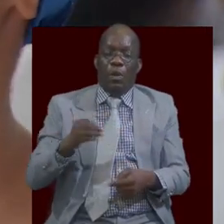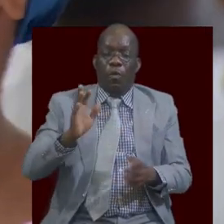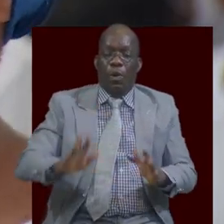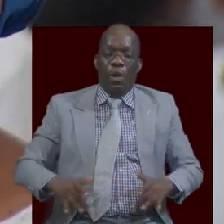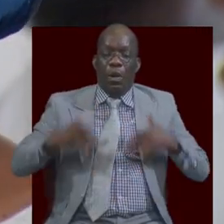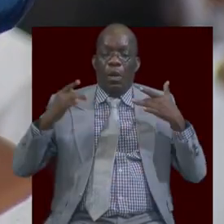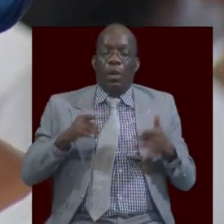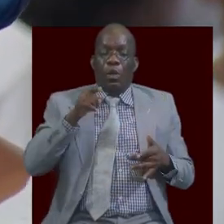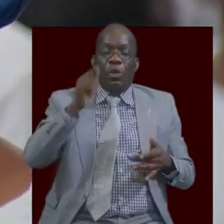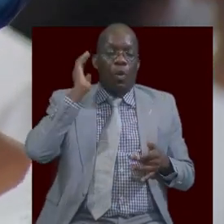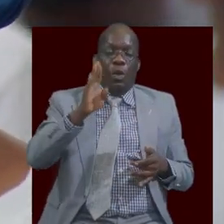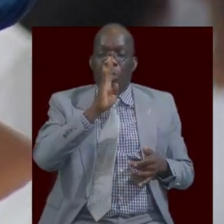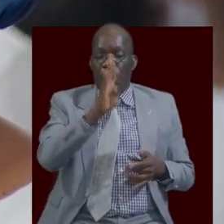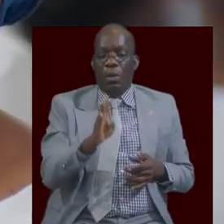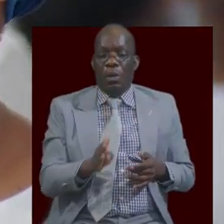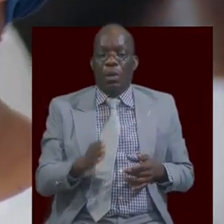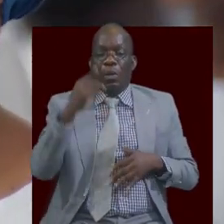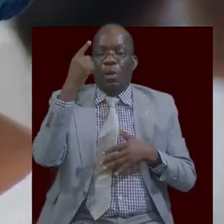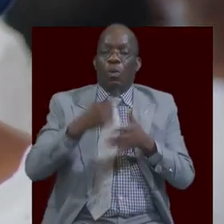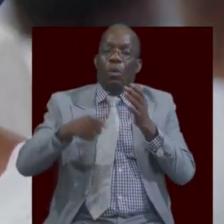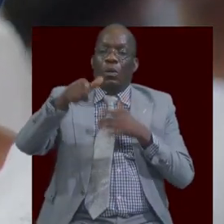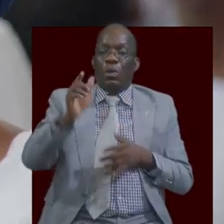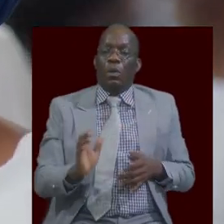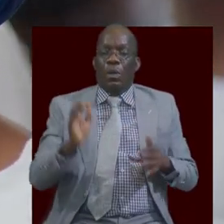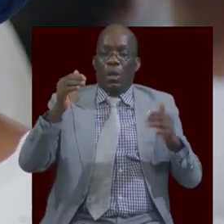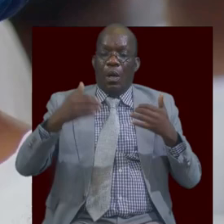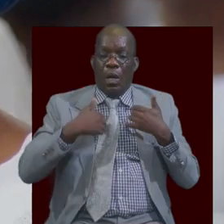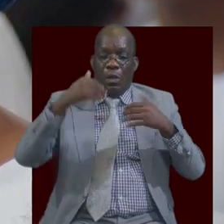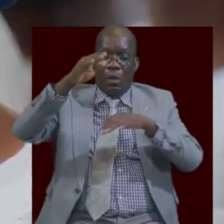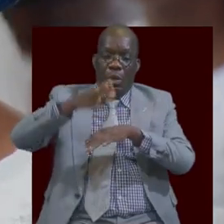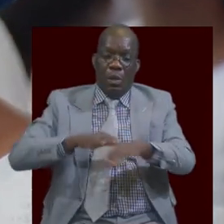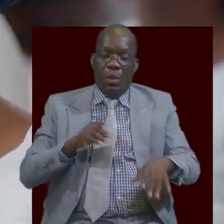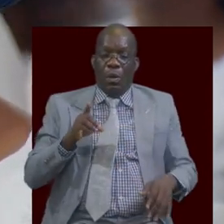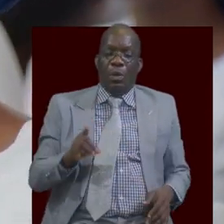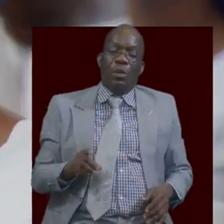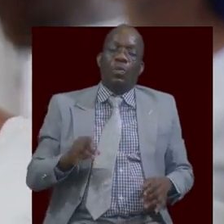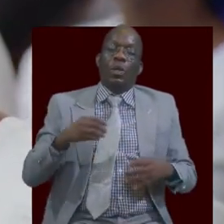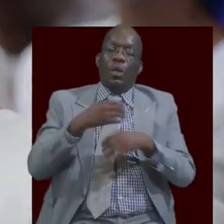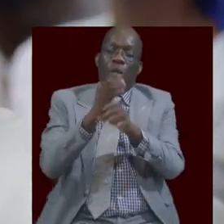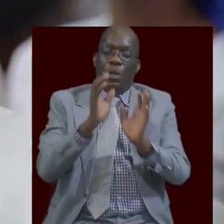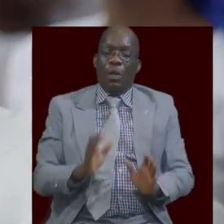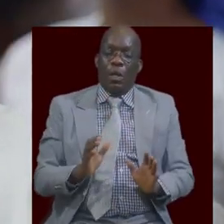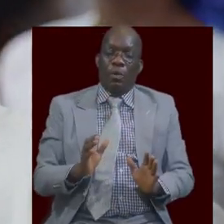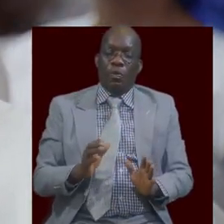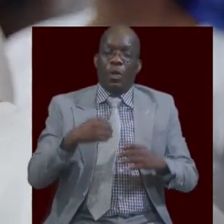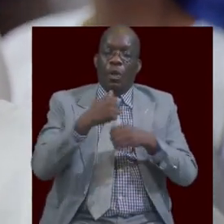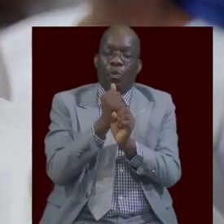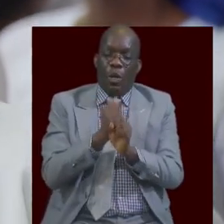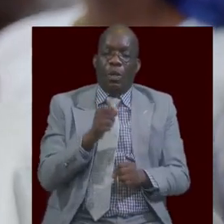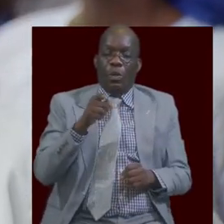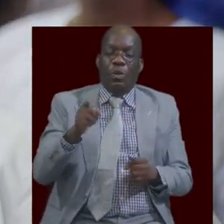will be what God has called, created, fashioned you to